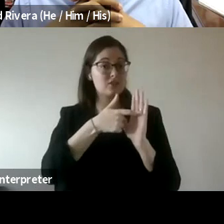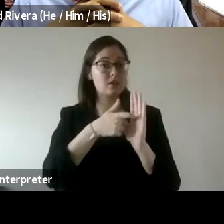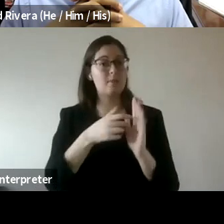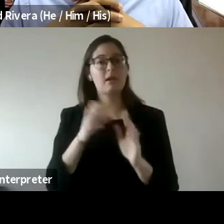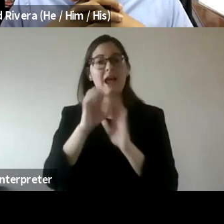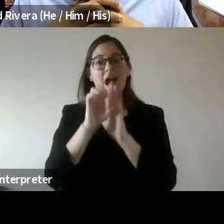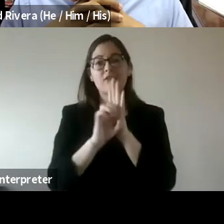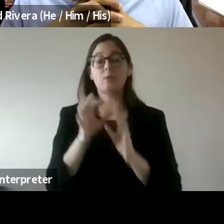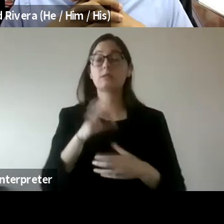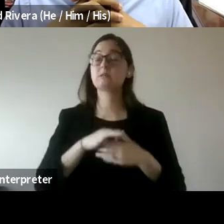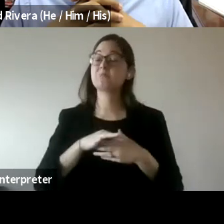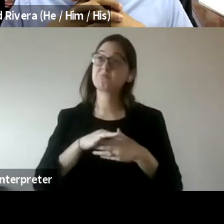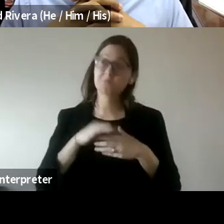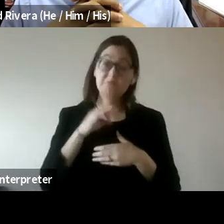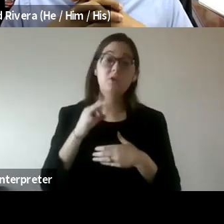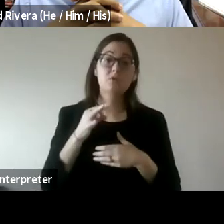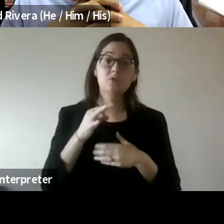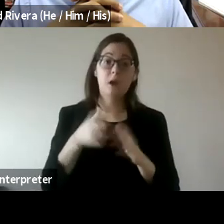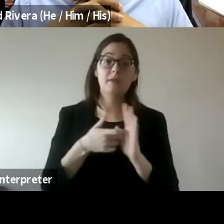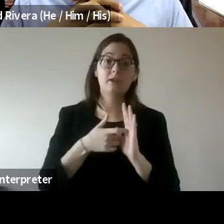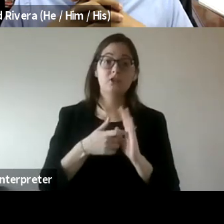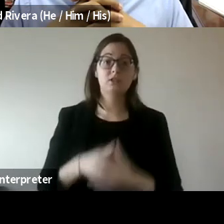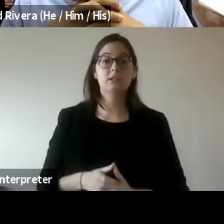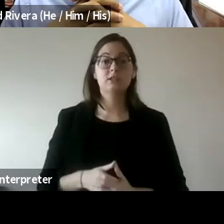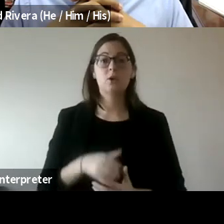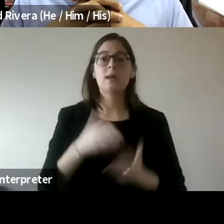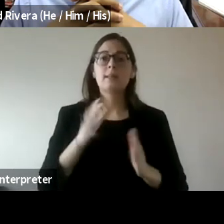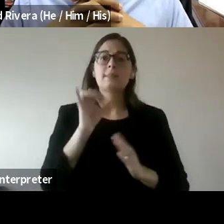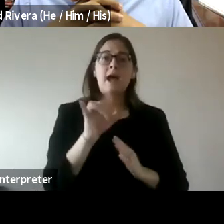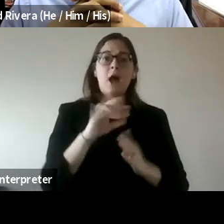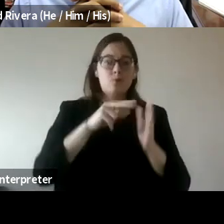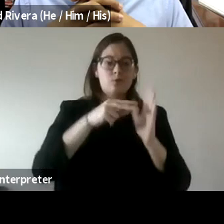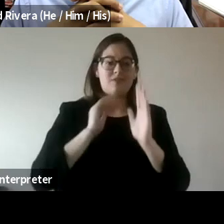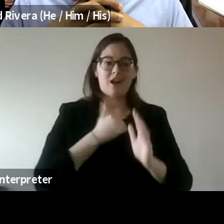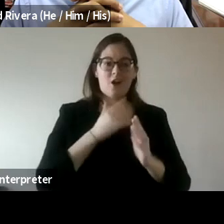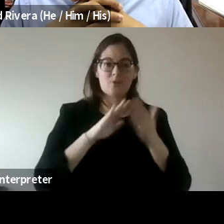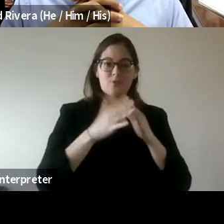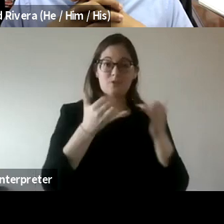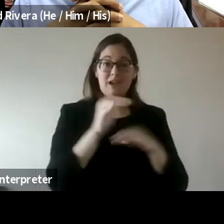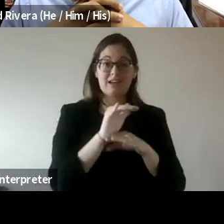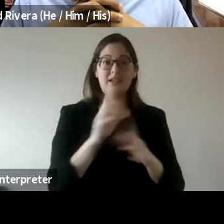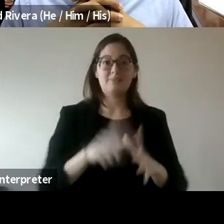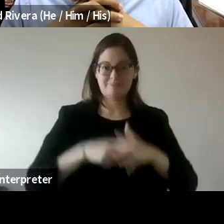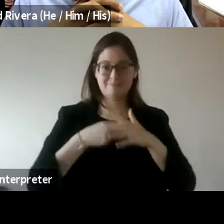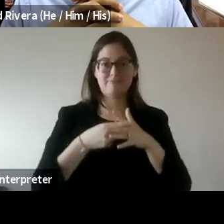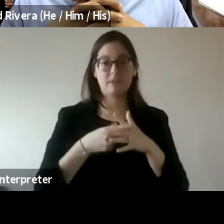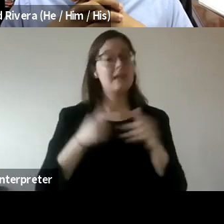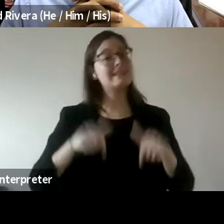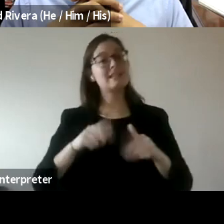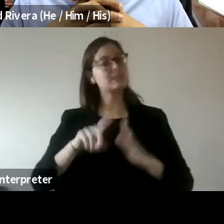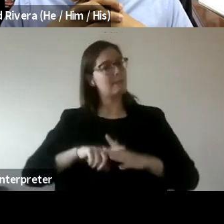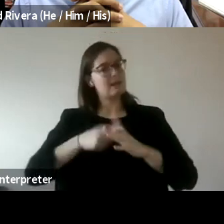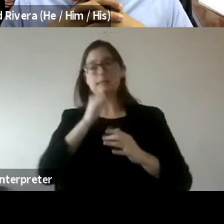a spiritual one. So let's let that define our community tonight and begin our work. And this is, of course, only a beginning. Not a